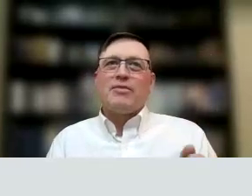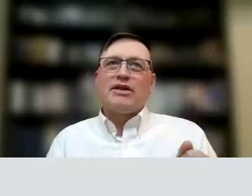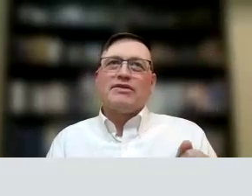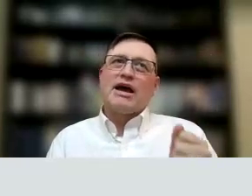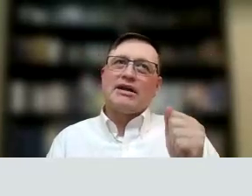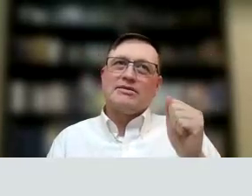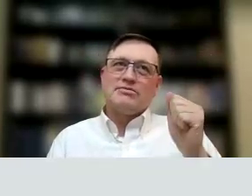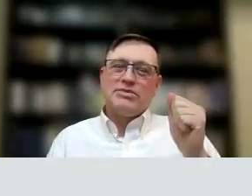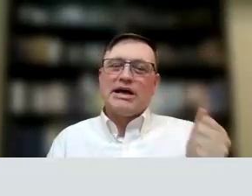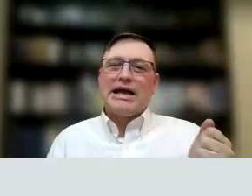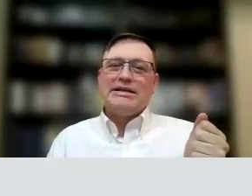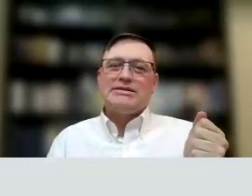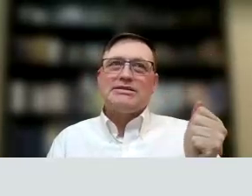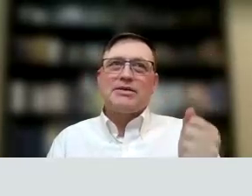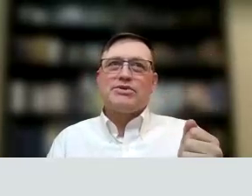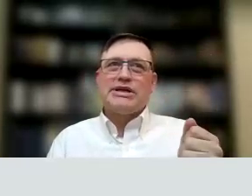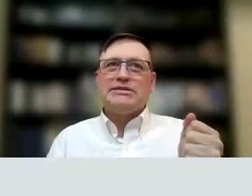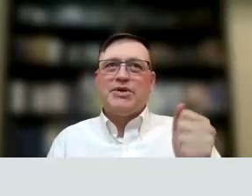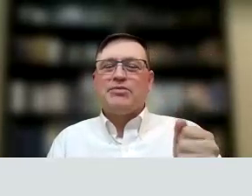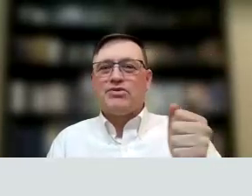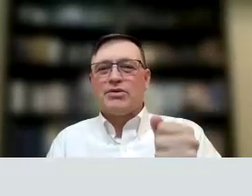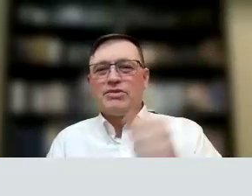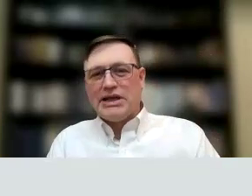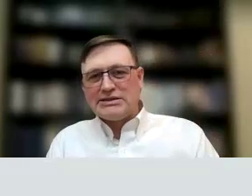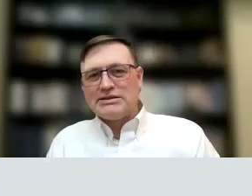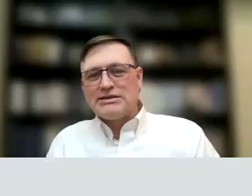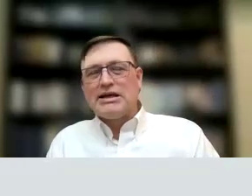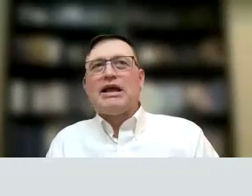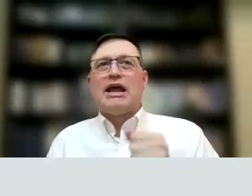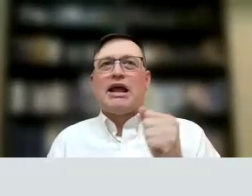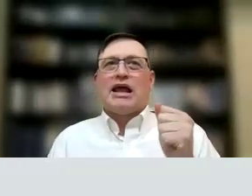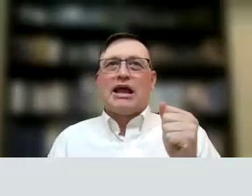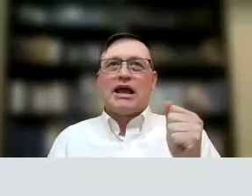She made a comment that blindness separates people from things.